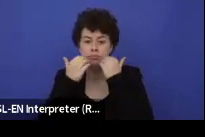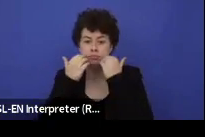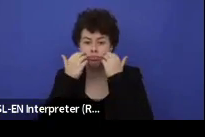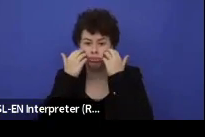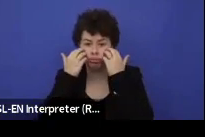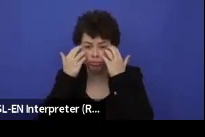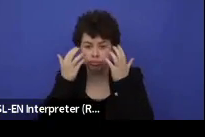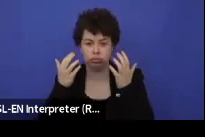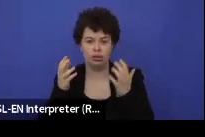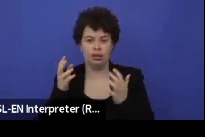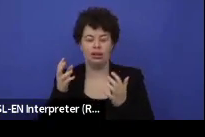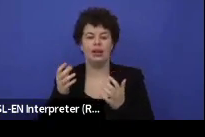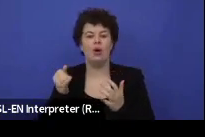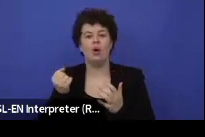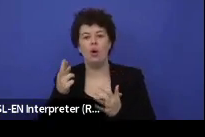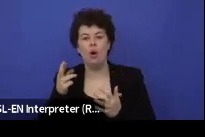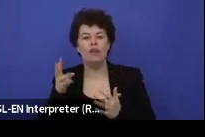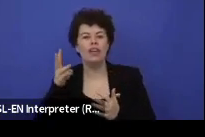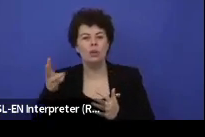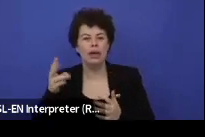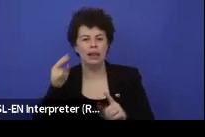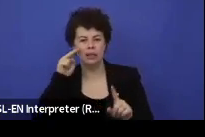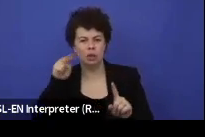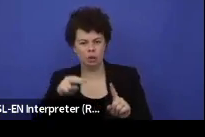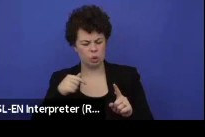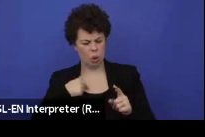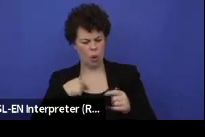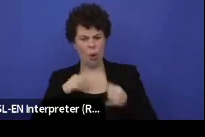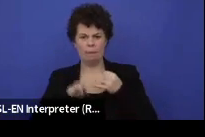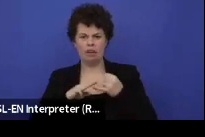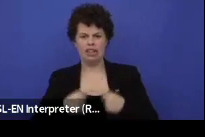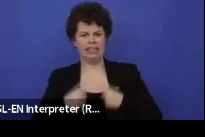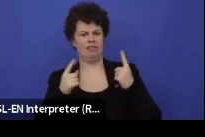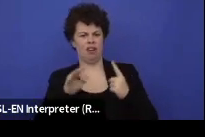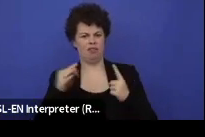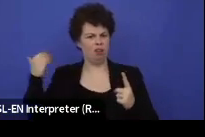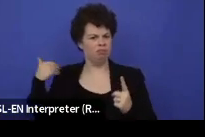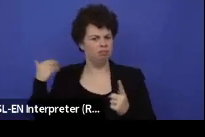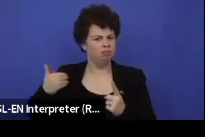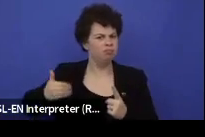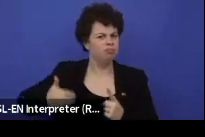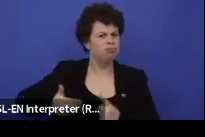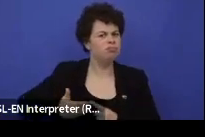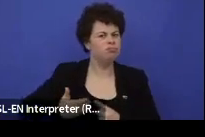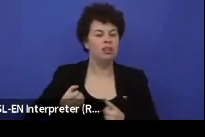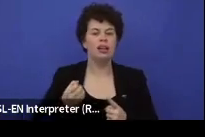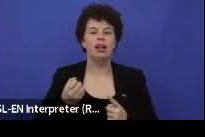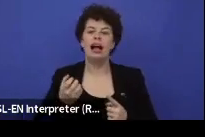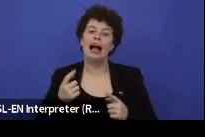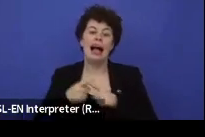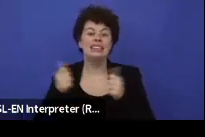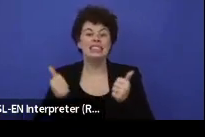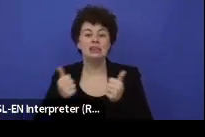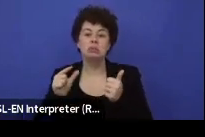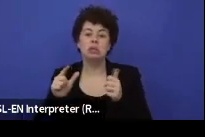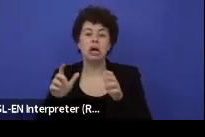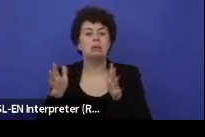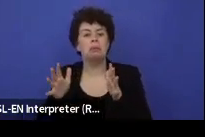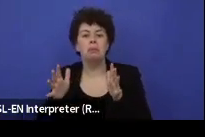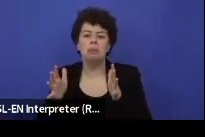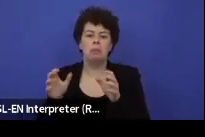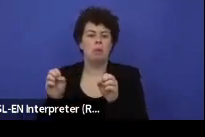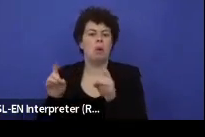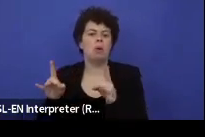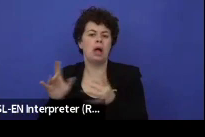often than not, they'll notice that their periods have changed, and they'll have mild symptoms, but they